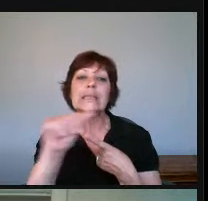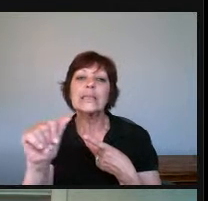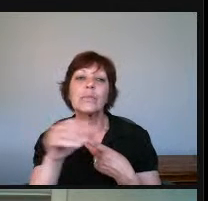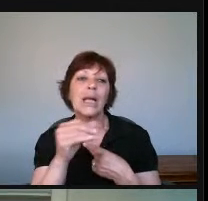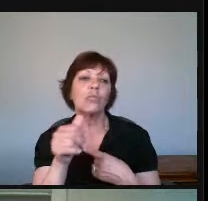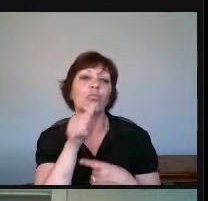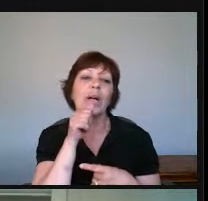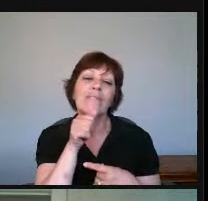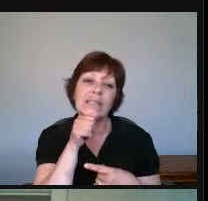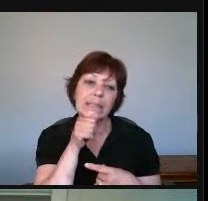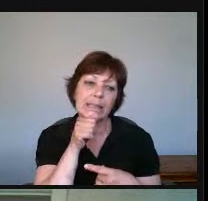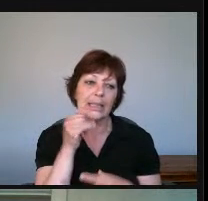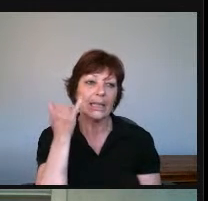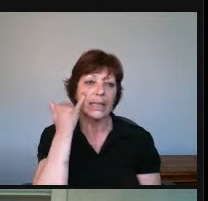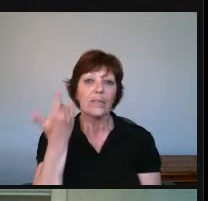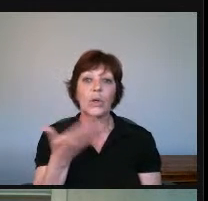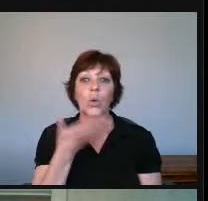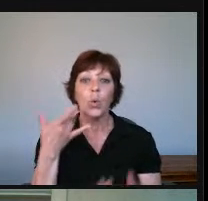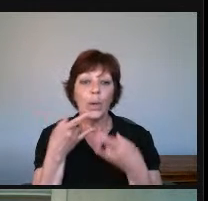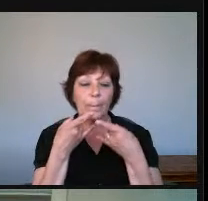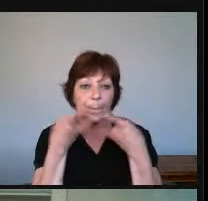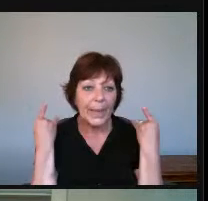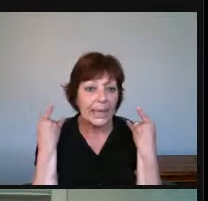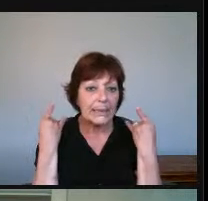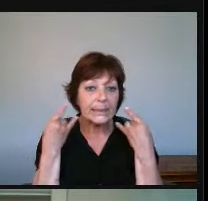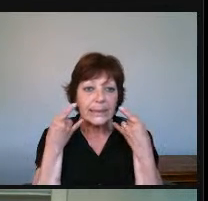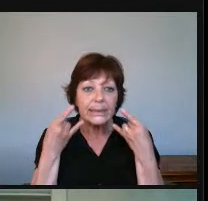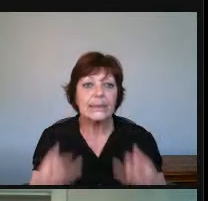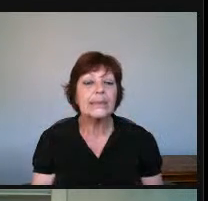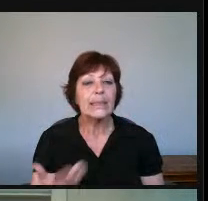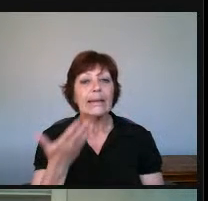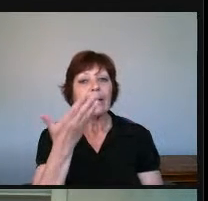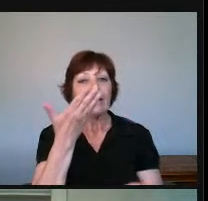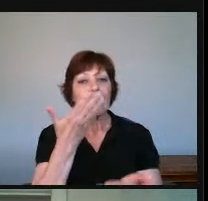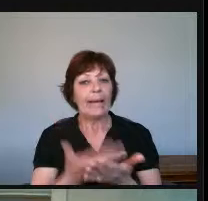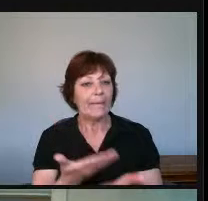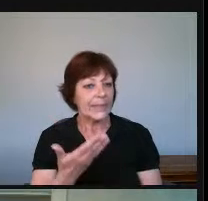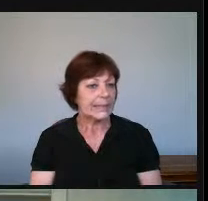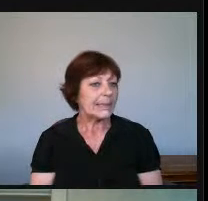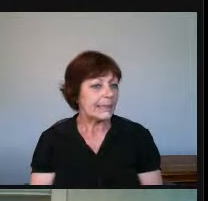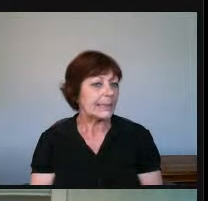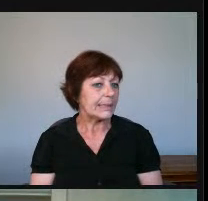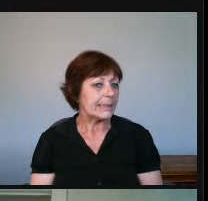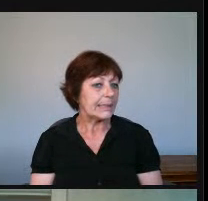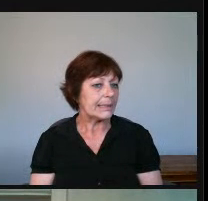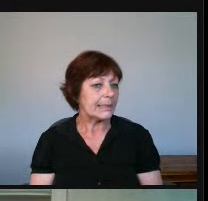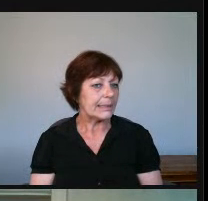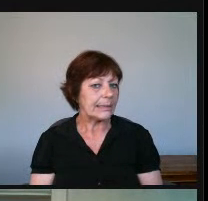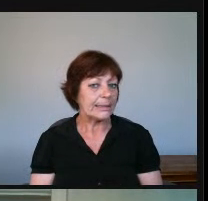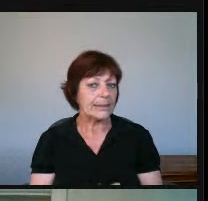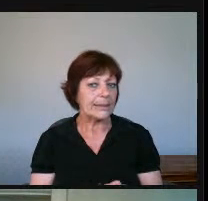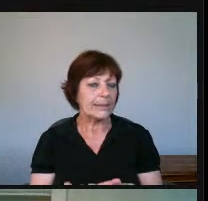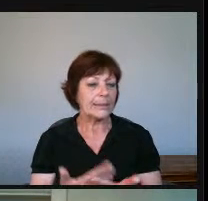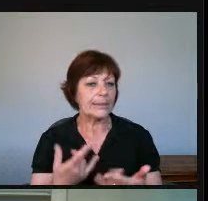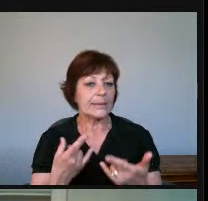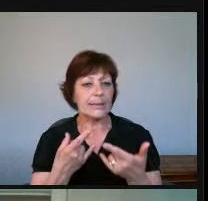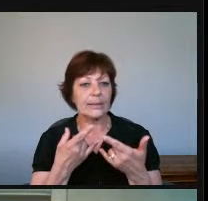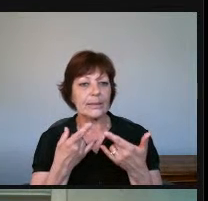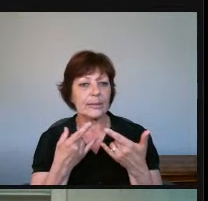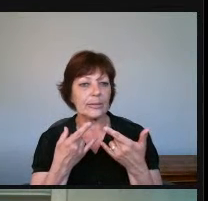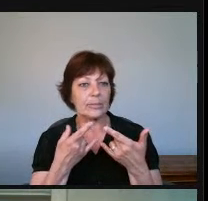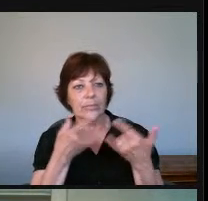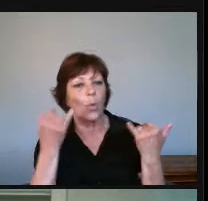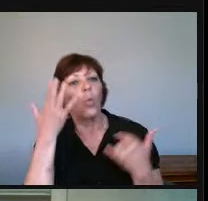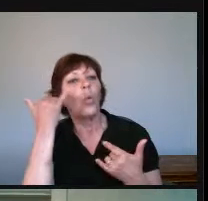privacy, so that if you're unmasked, that gives some evidence of your masked or unmasked, that may give some evidence about